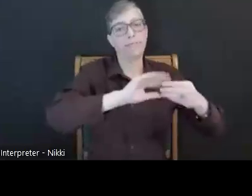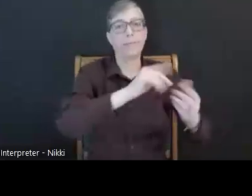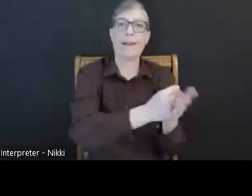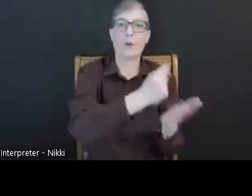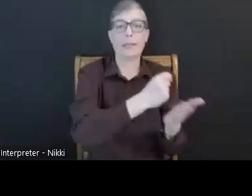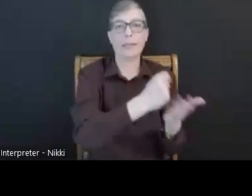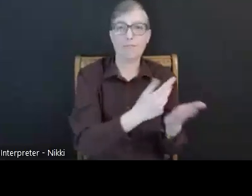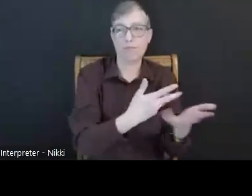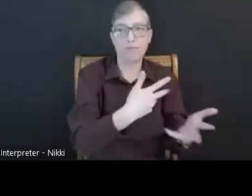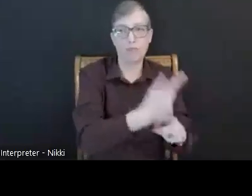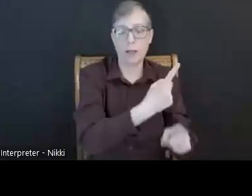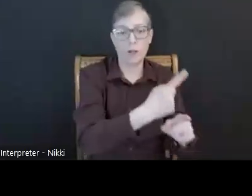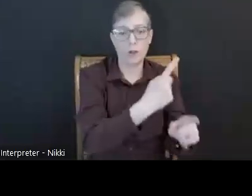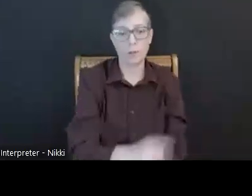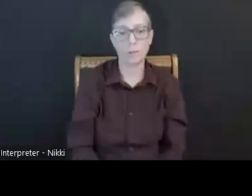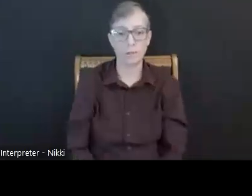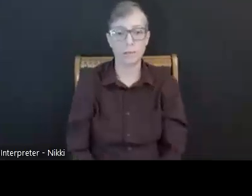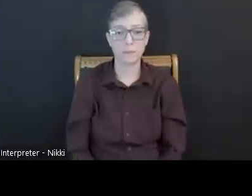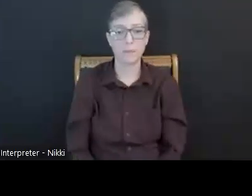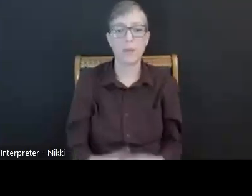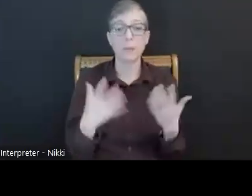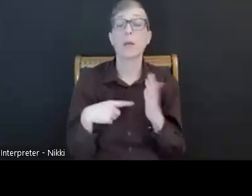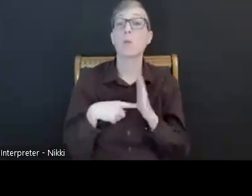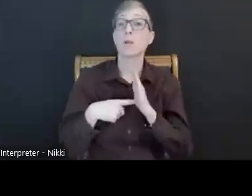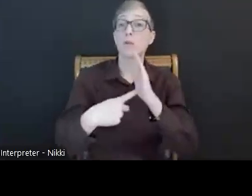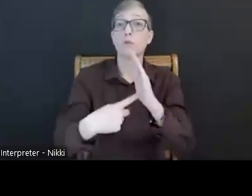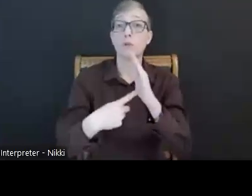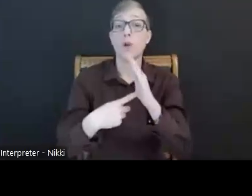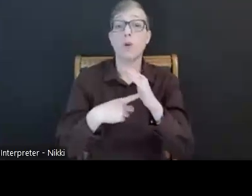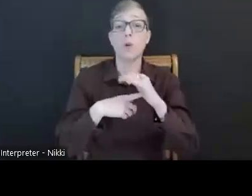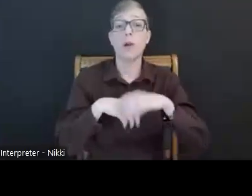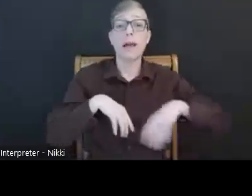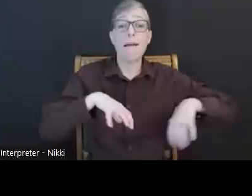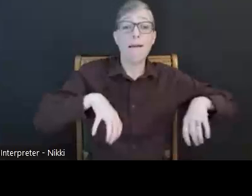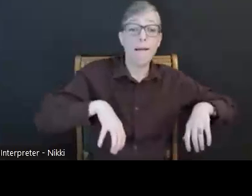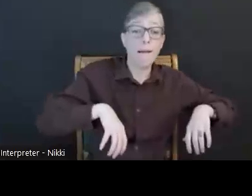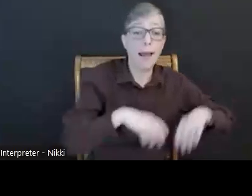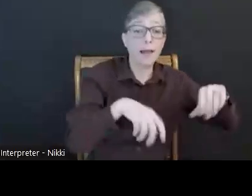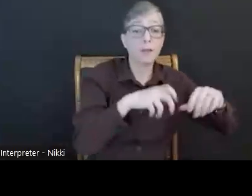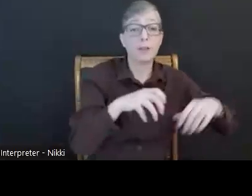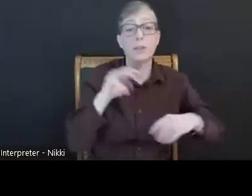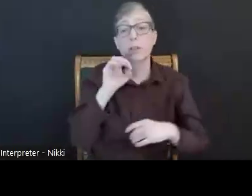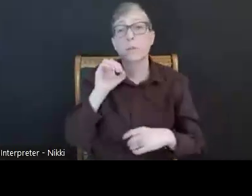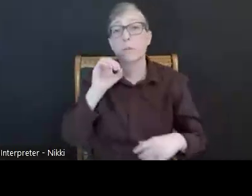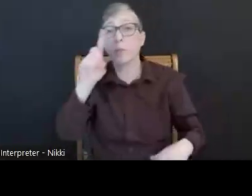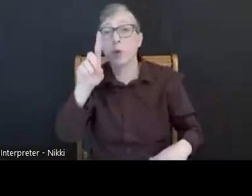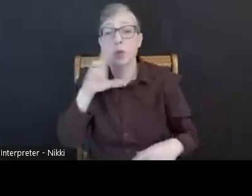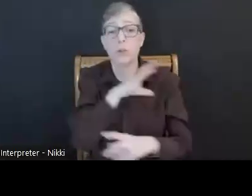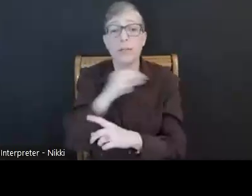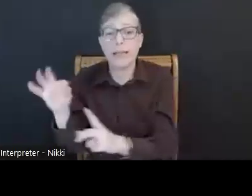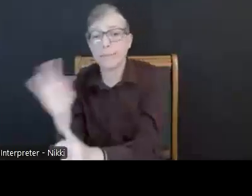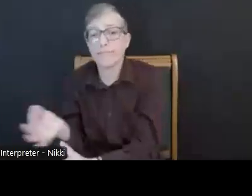this case, was emphasizing the link between action, mood, and a sense of mastery, promoting self-efficacy and social